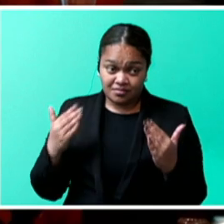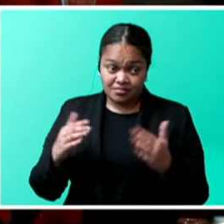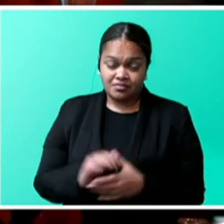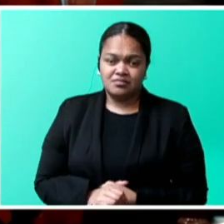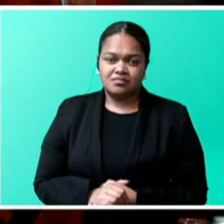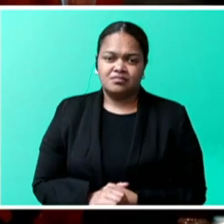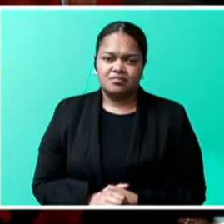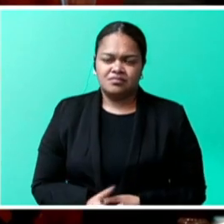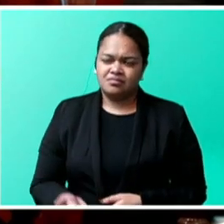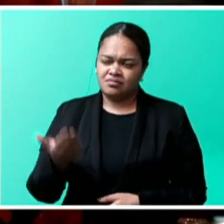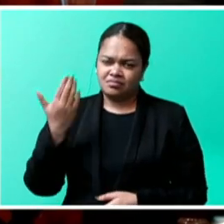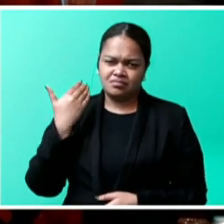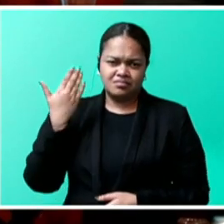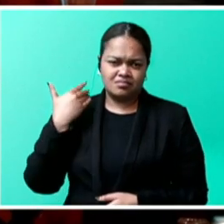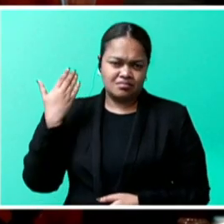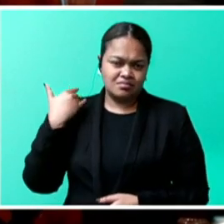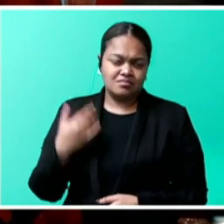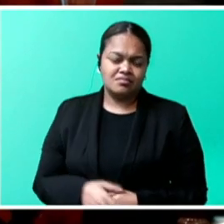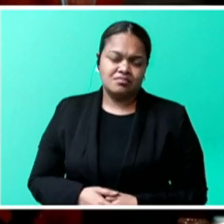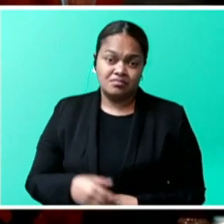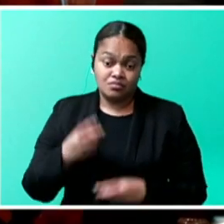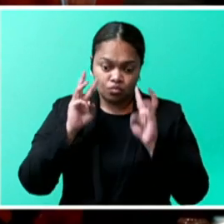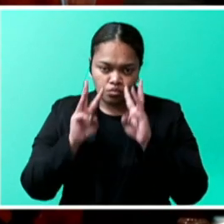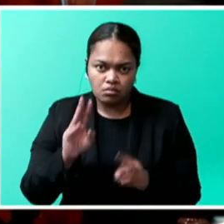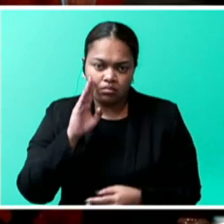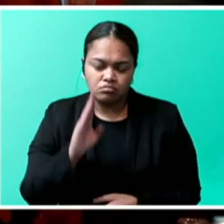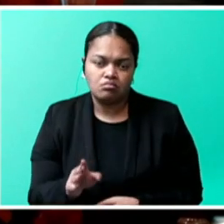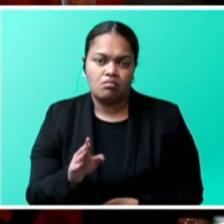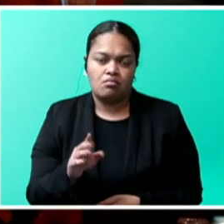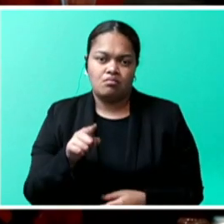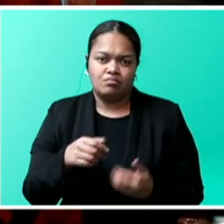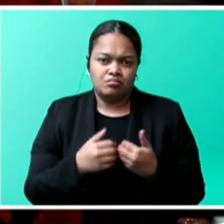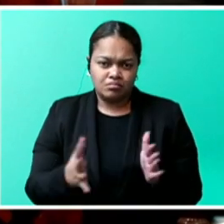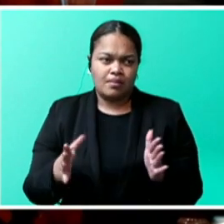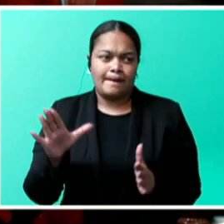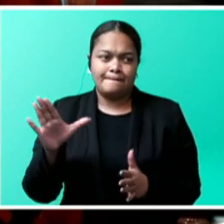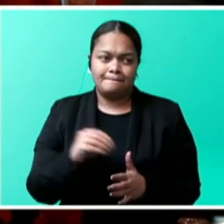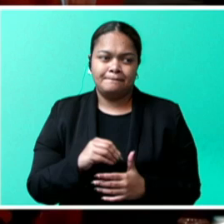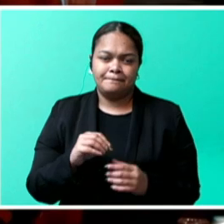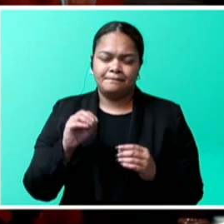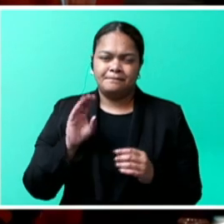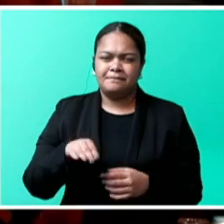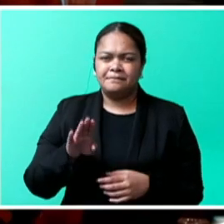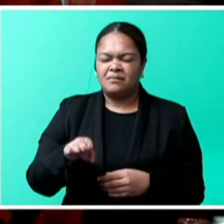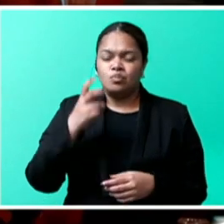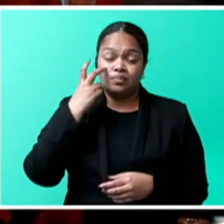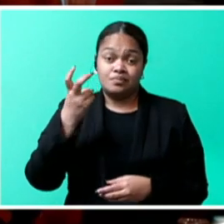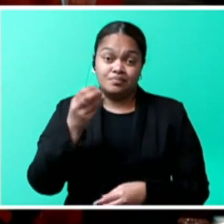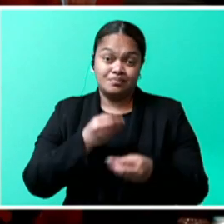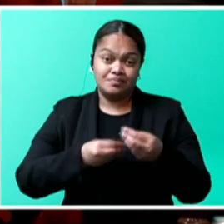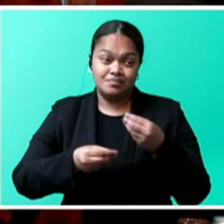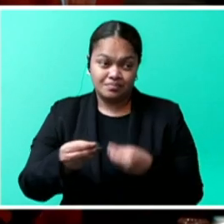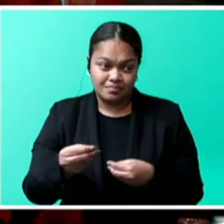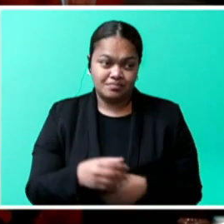decade ago, we witnessed the beginning of this journey, moving from the Mbula Fiji Tourism Exchange to subsequent